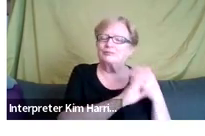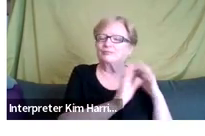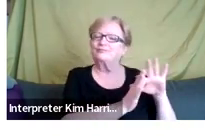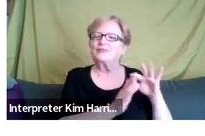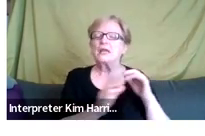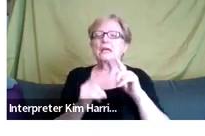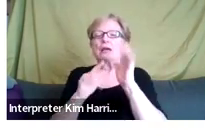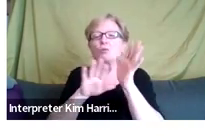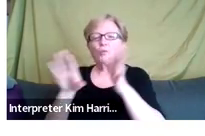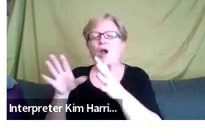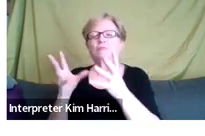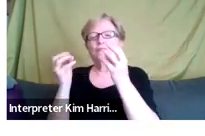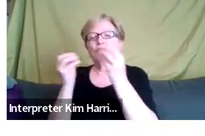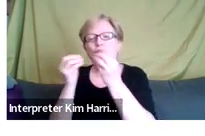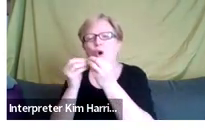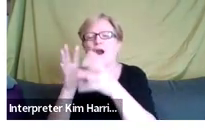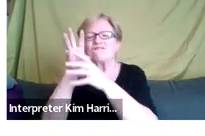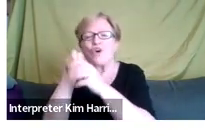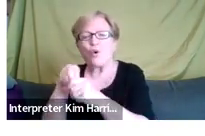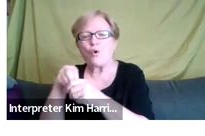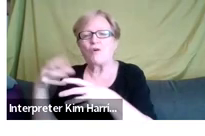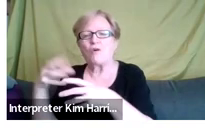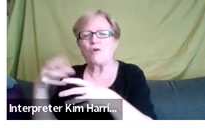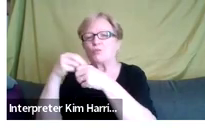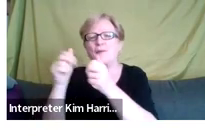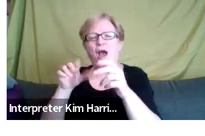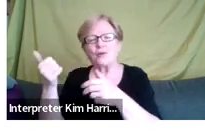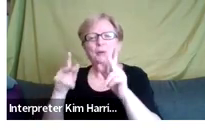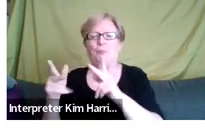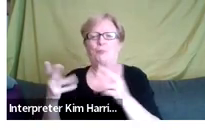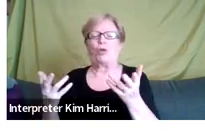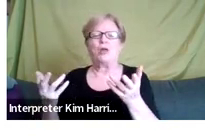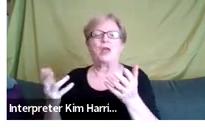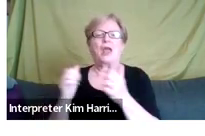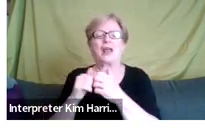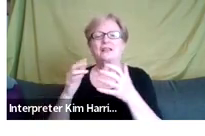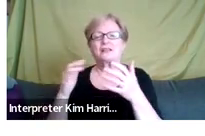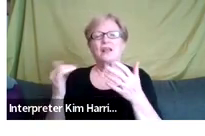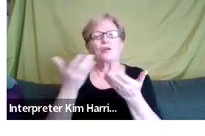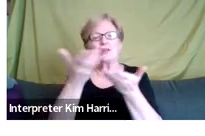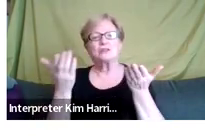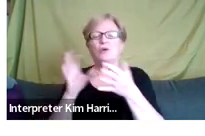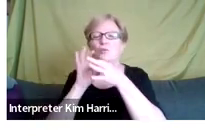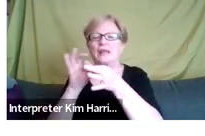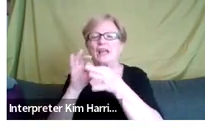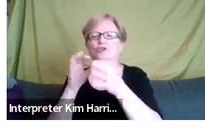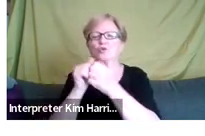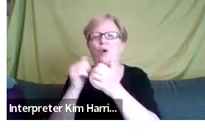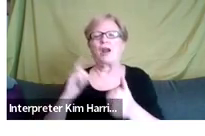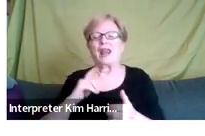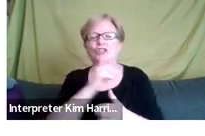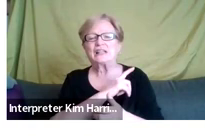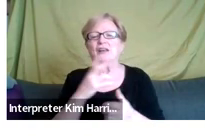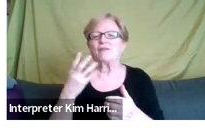create more inclusive environment as it relates to legislative